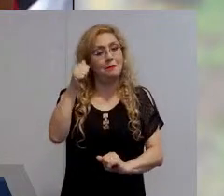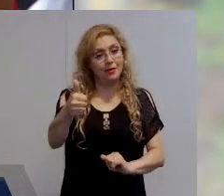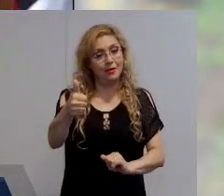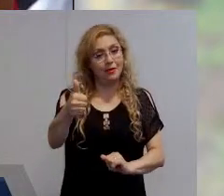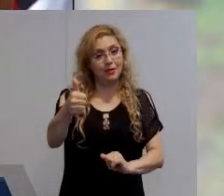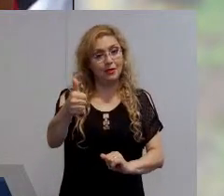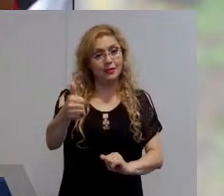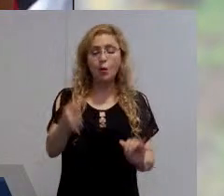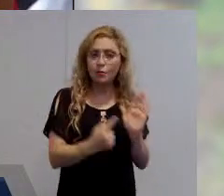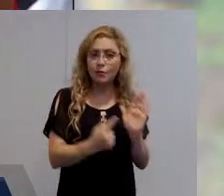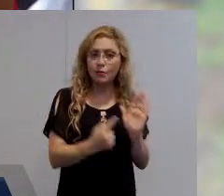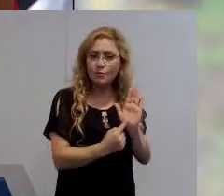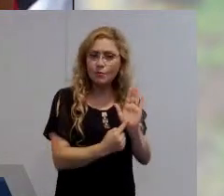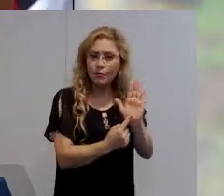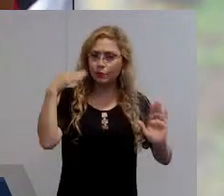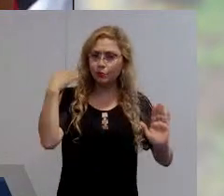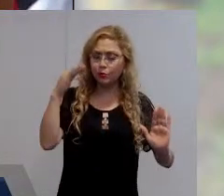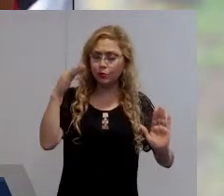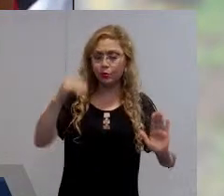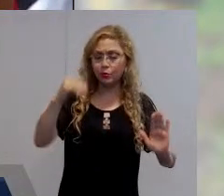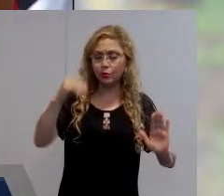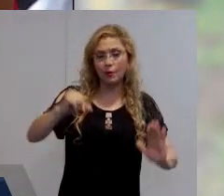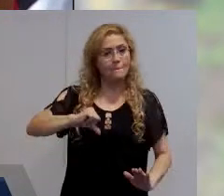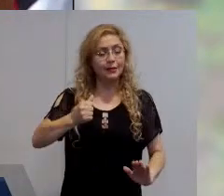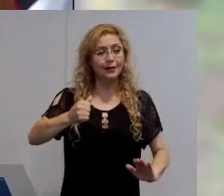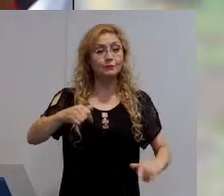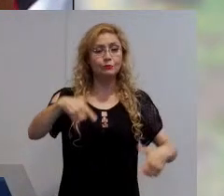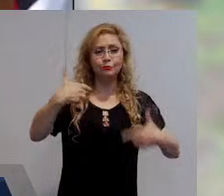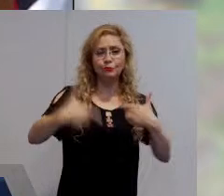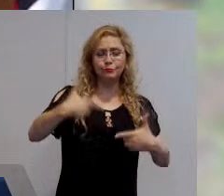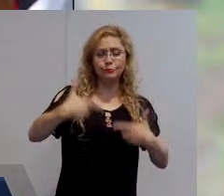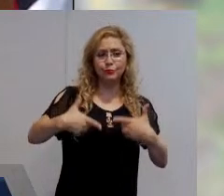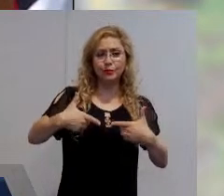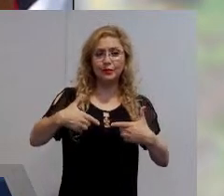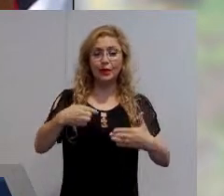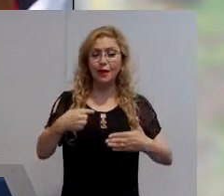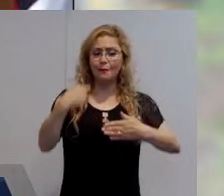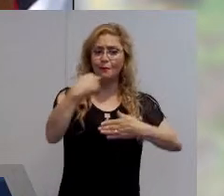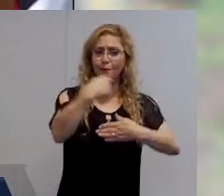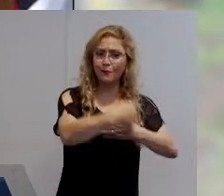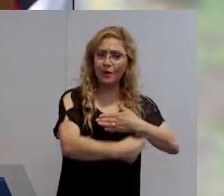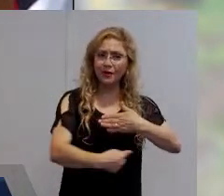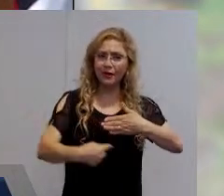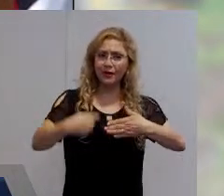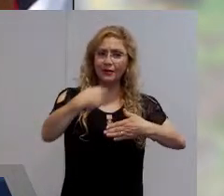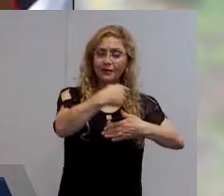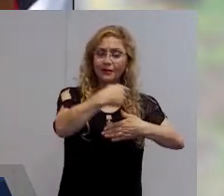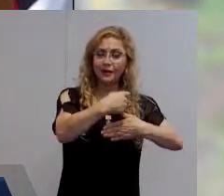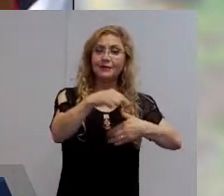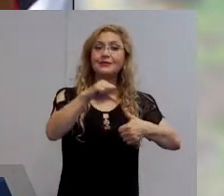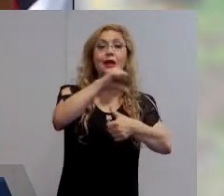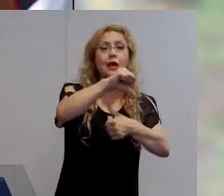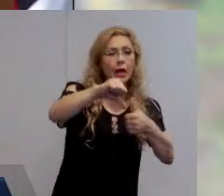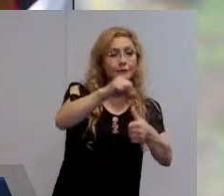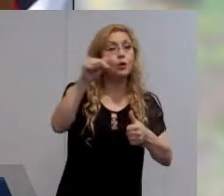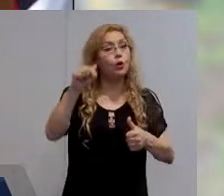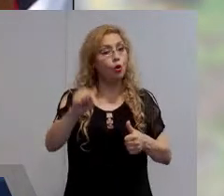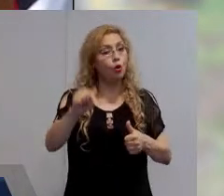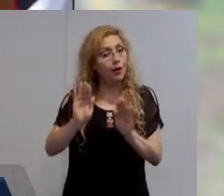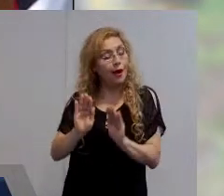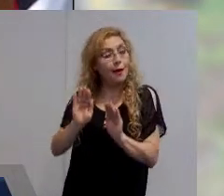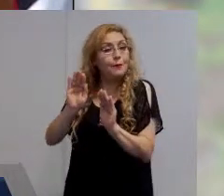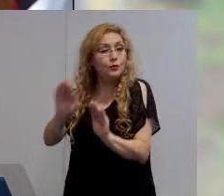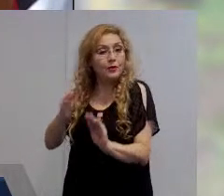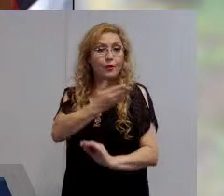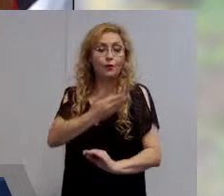the relevance of the political will in Latin America and the Caribbean, and that today, supported by the government of